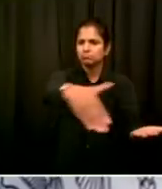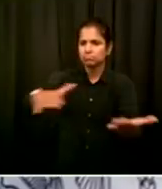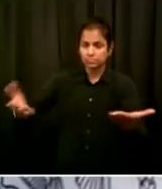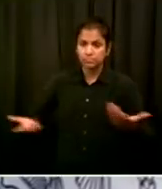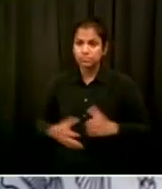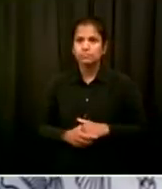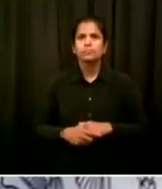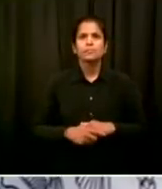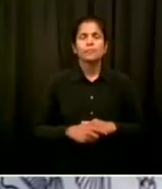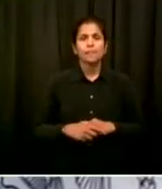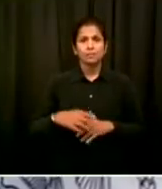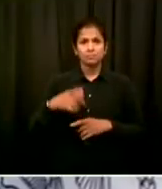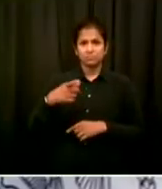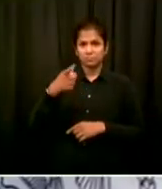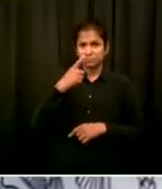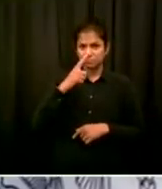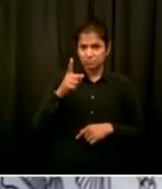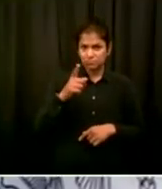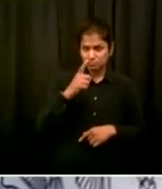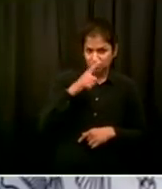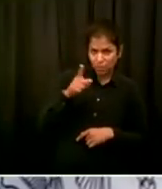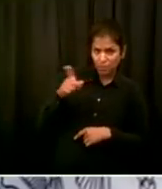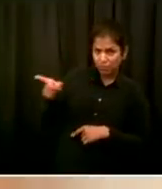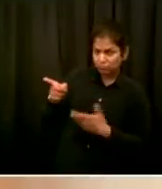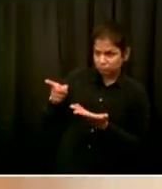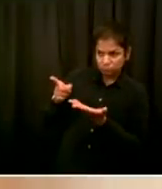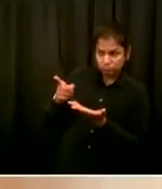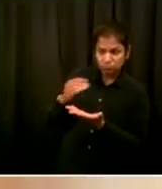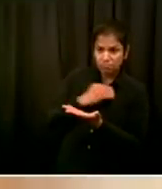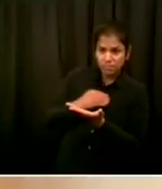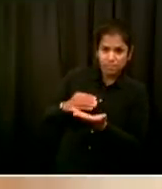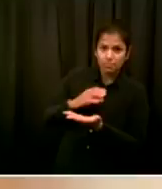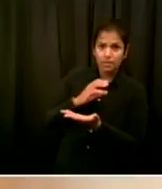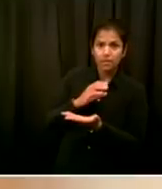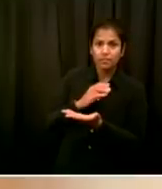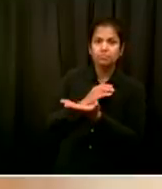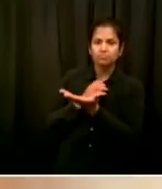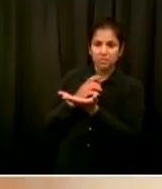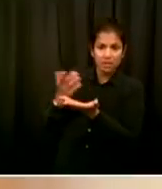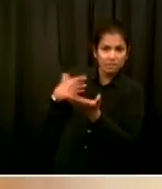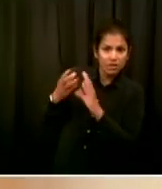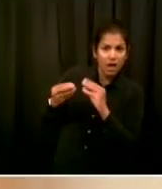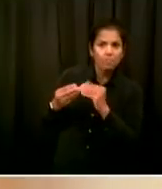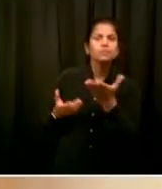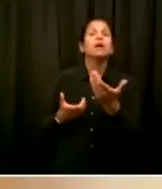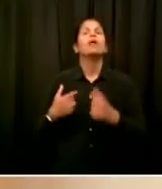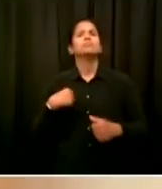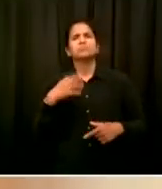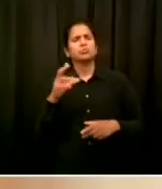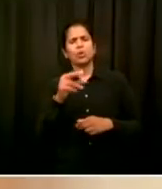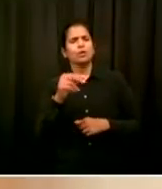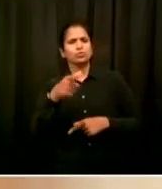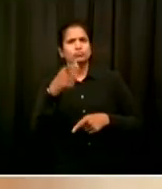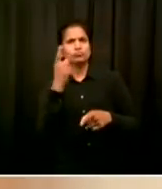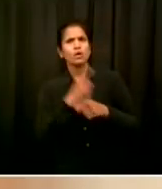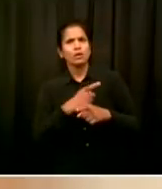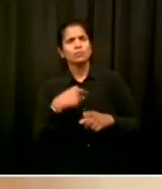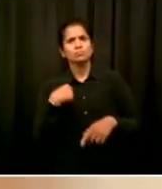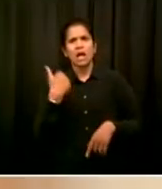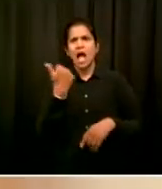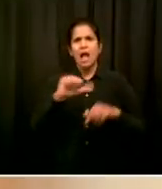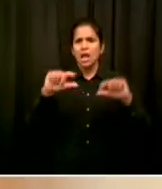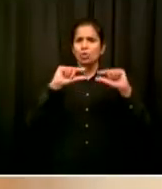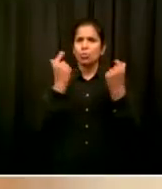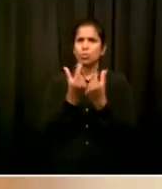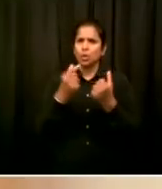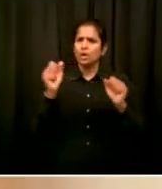our public art program, and we're happy to get you the details on the application process. But I think as the mayor has said,